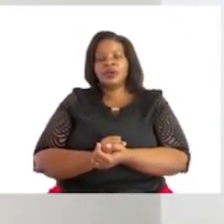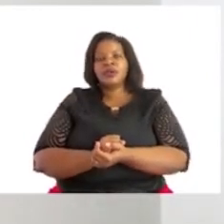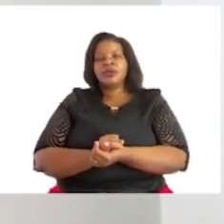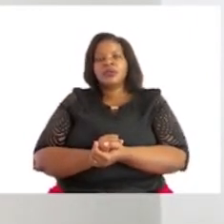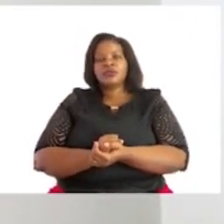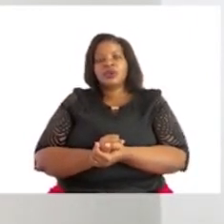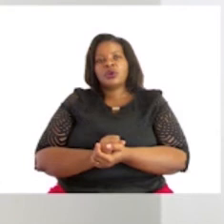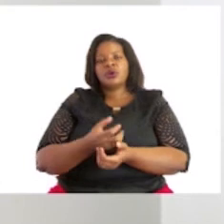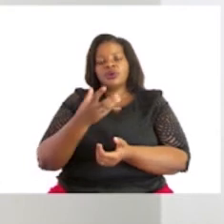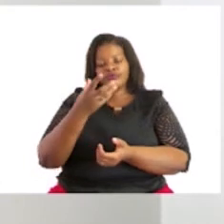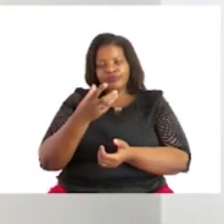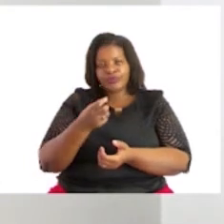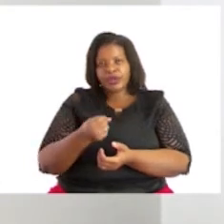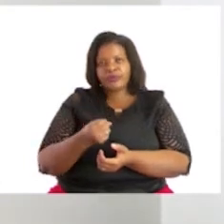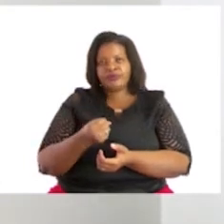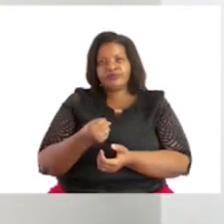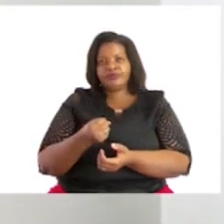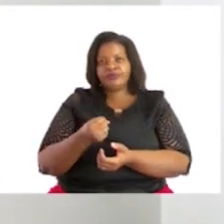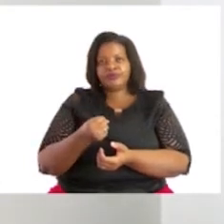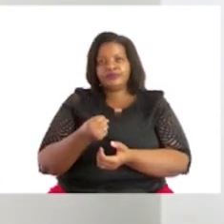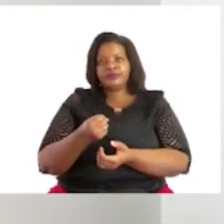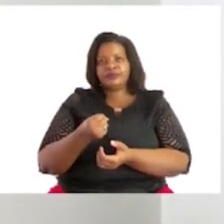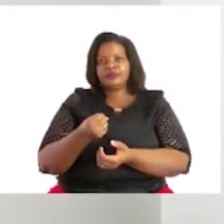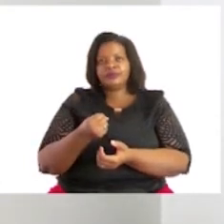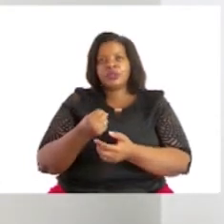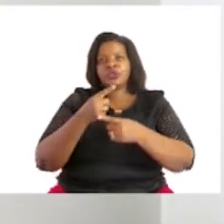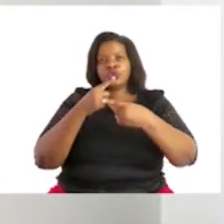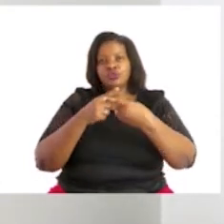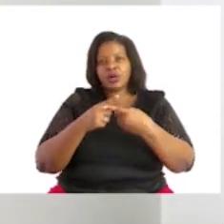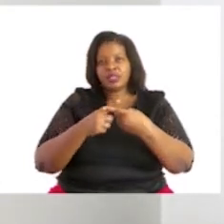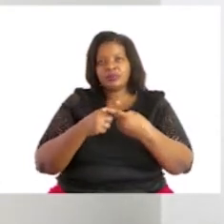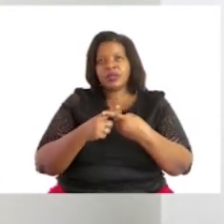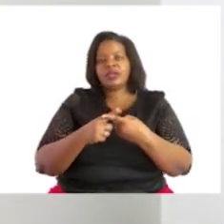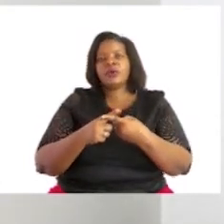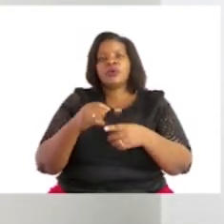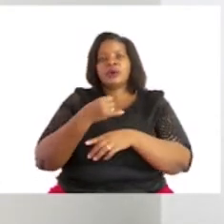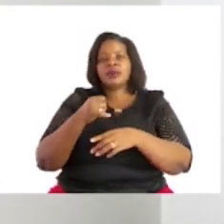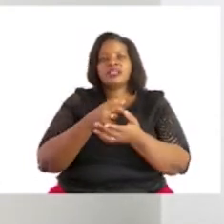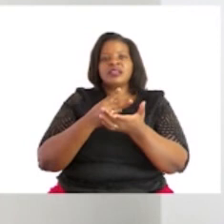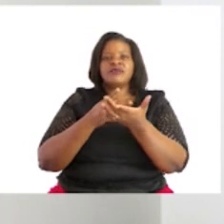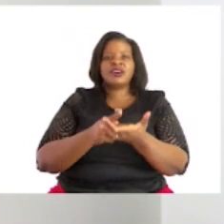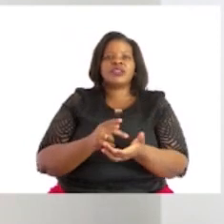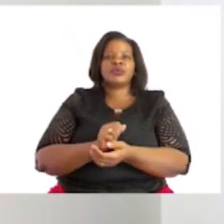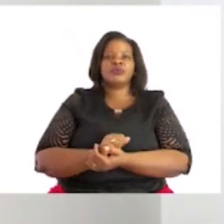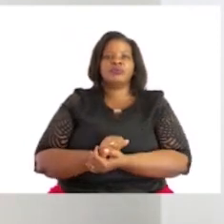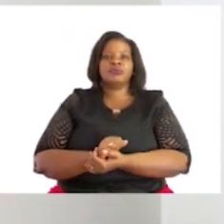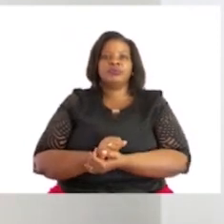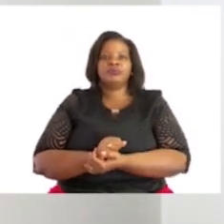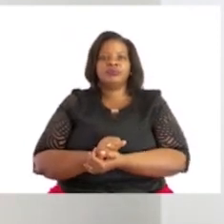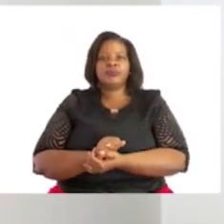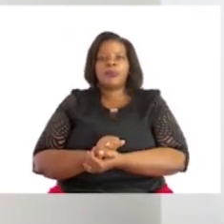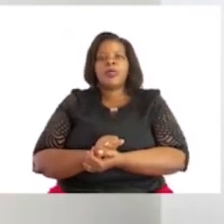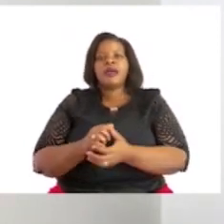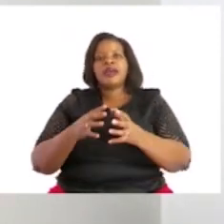you multiply with the place value, and then you get your value. Expanded